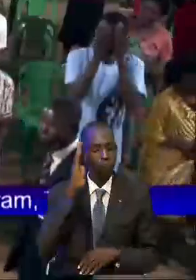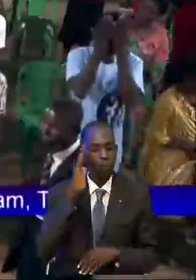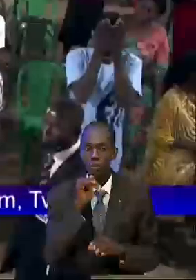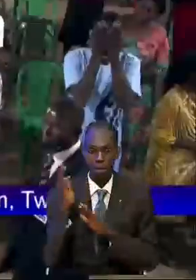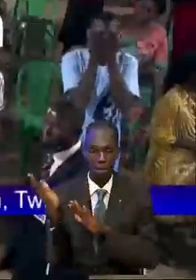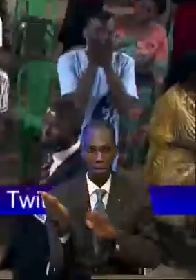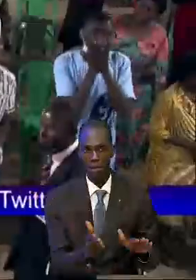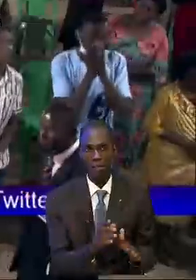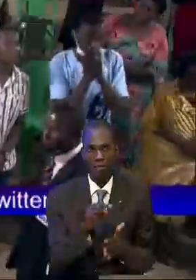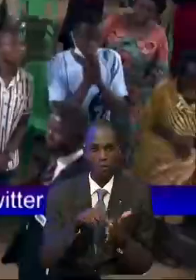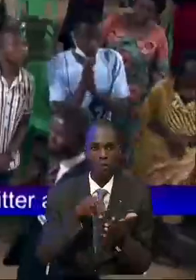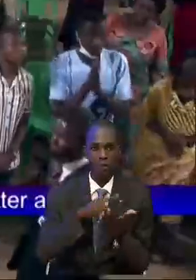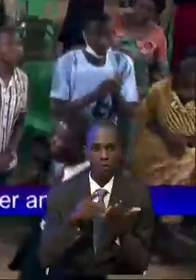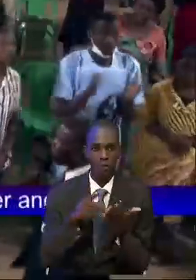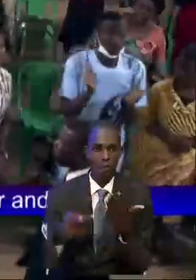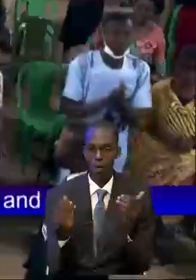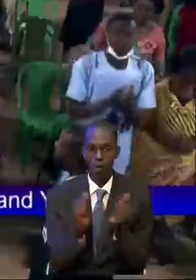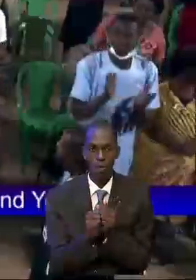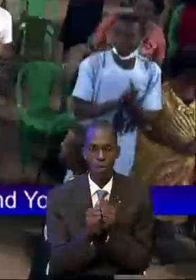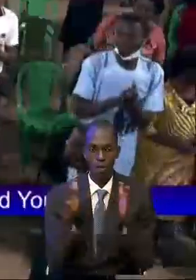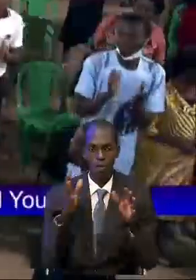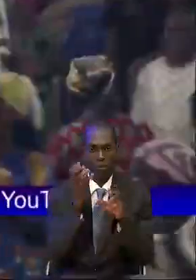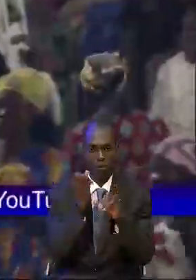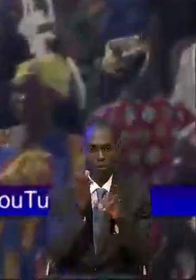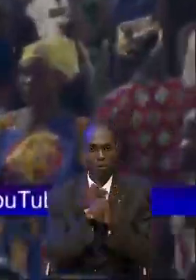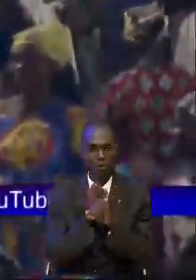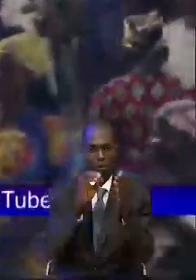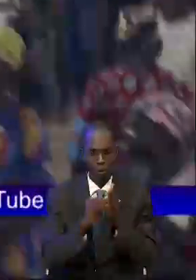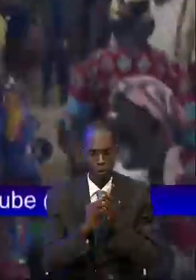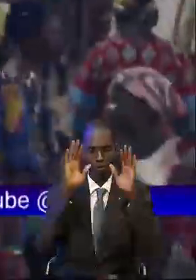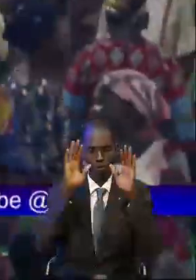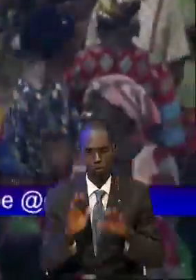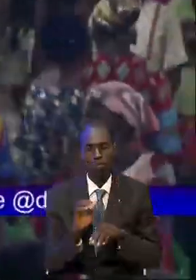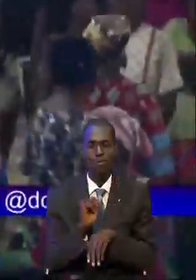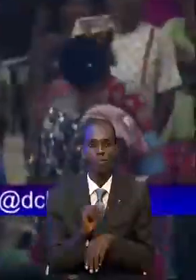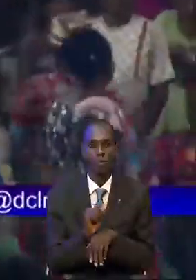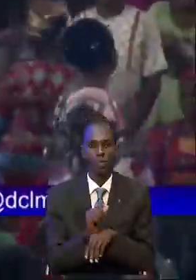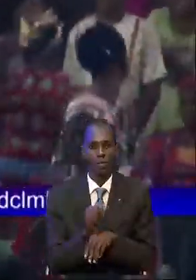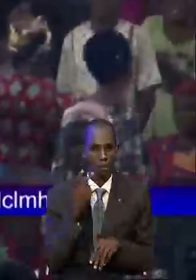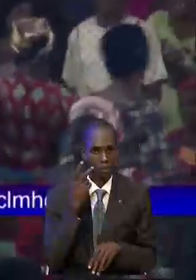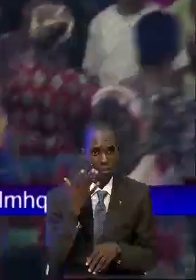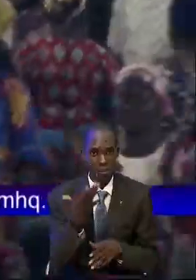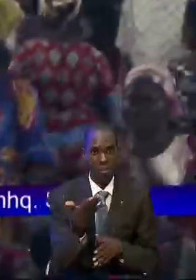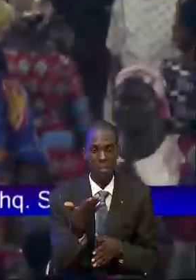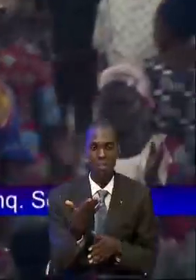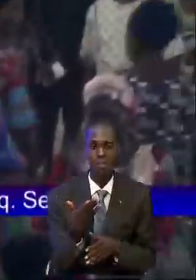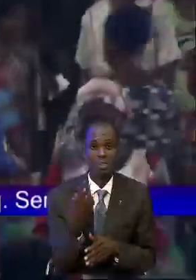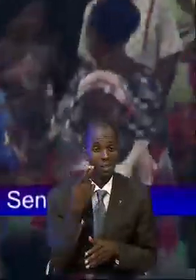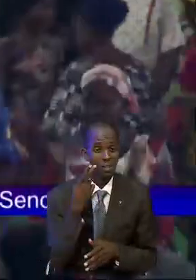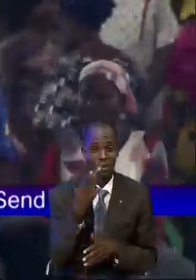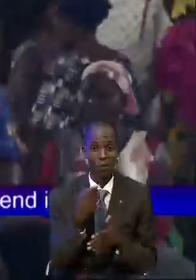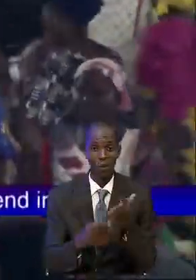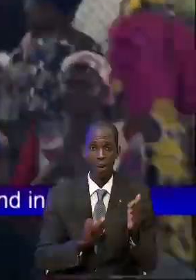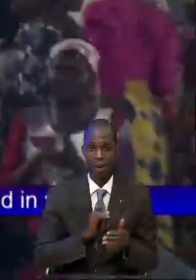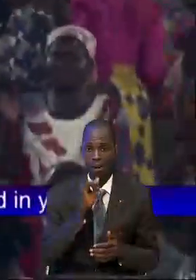Tonight is tonight. You will not live here with your problem. Check yourself. Look at that.